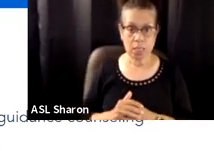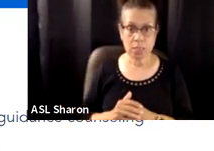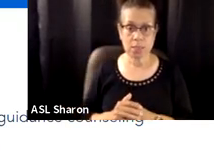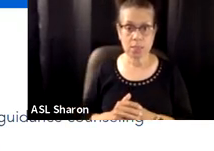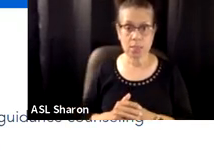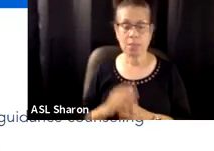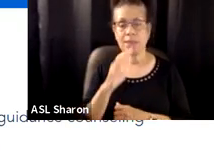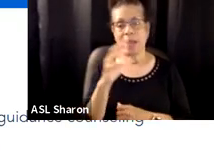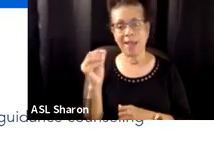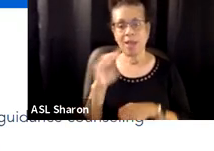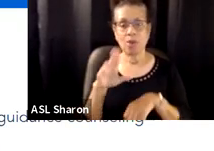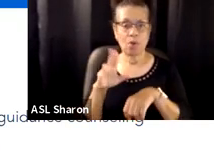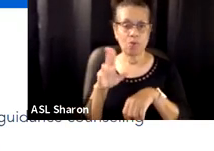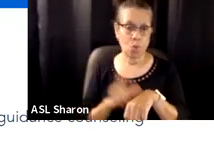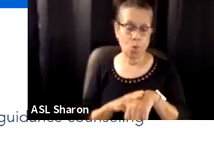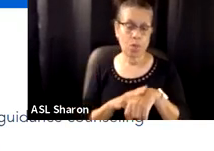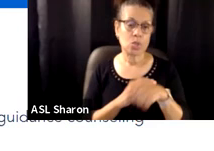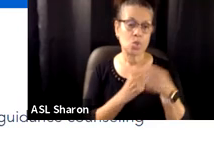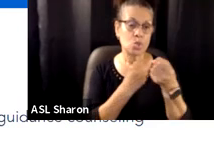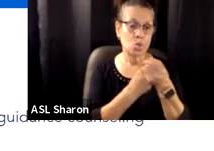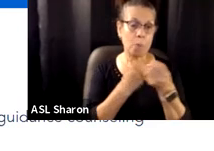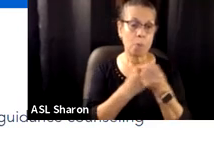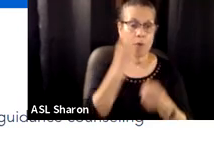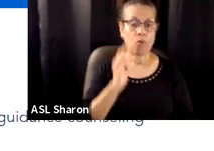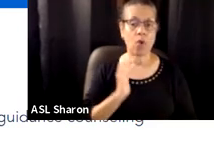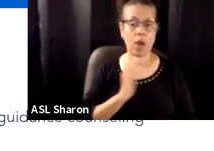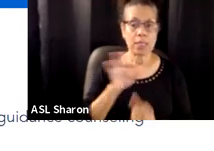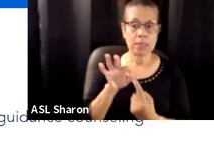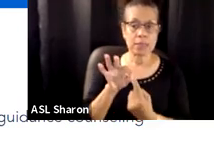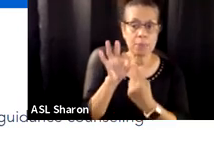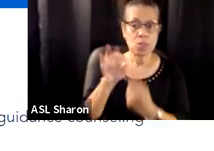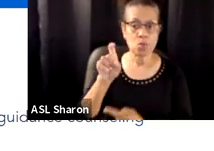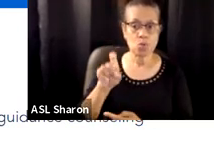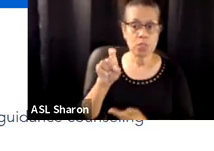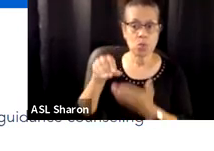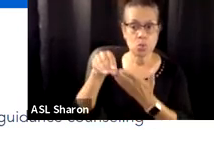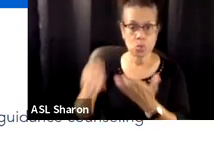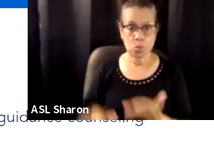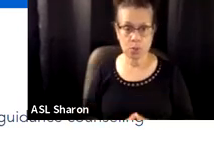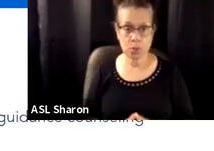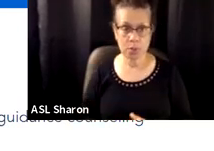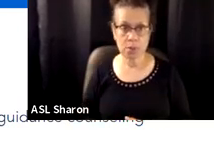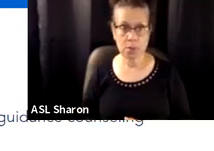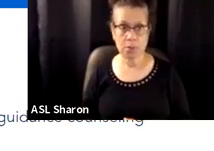and then of course supports for our special needs students and so those part of this will